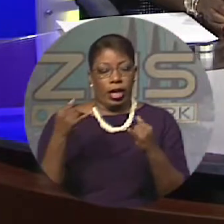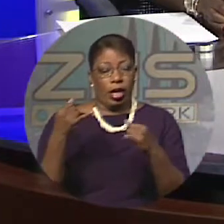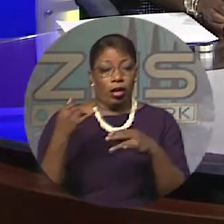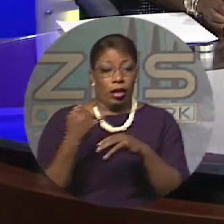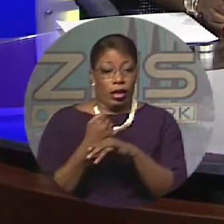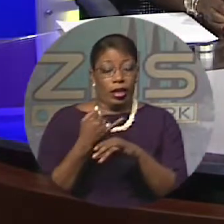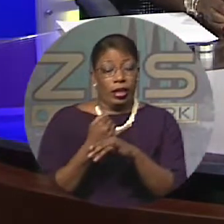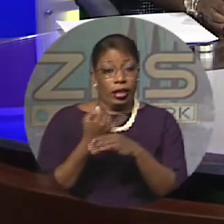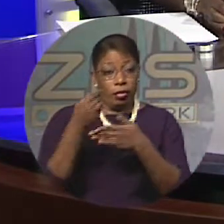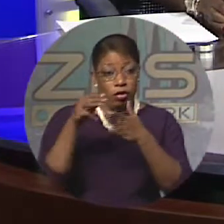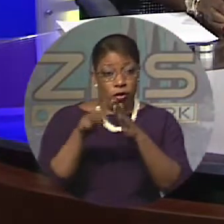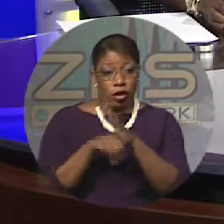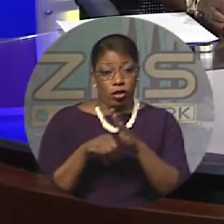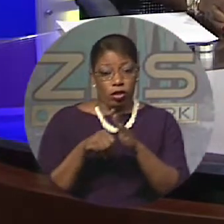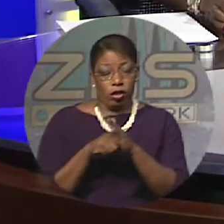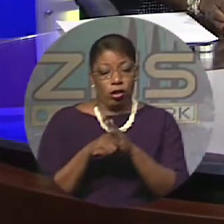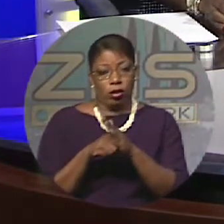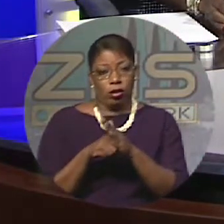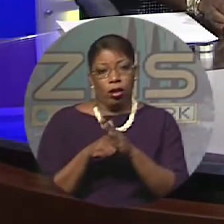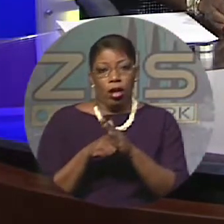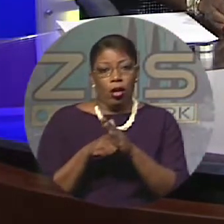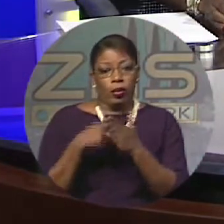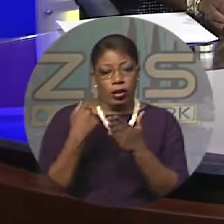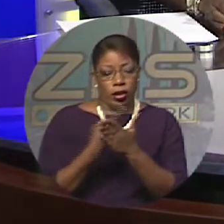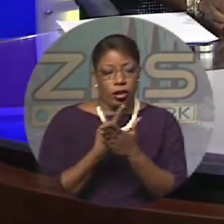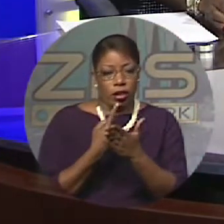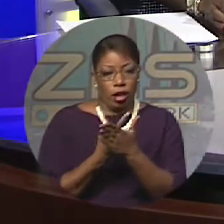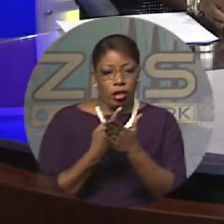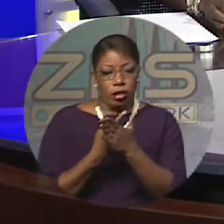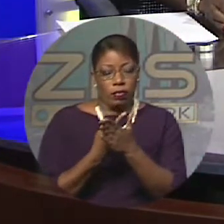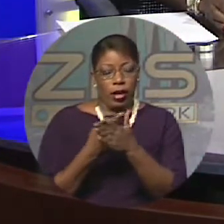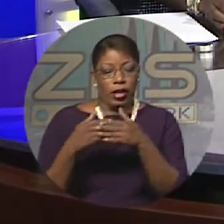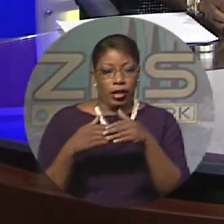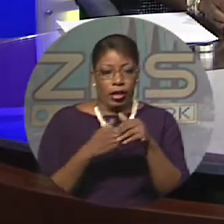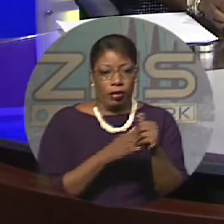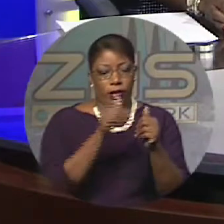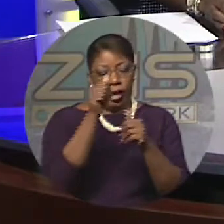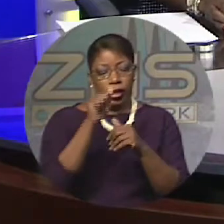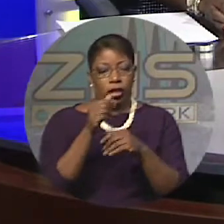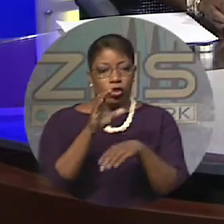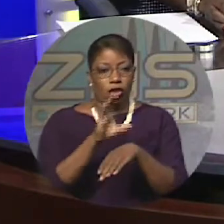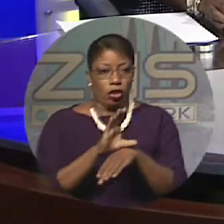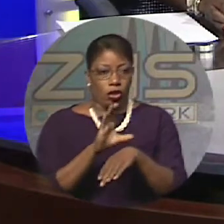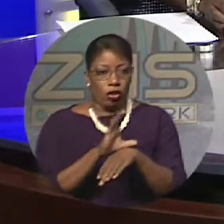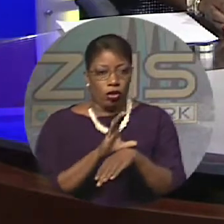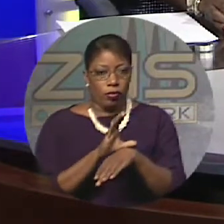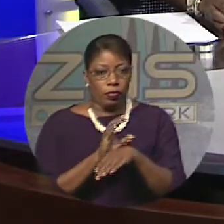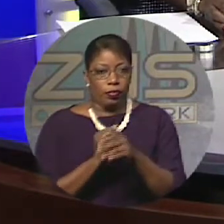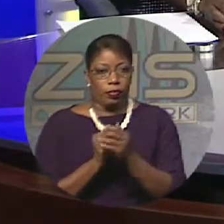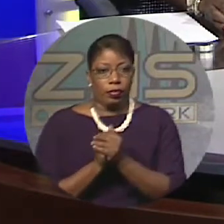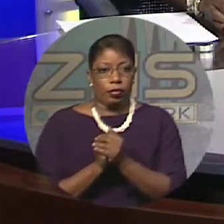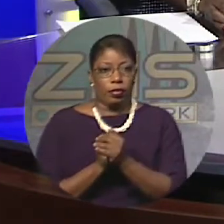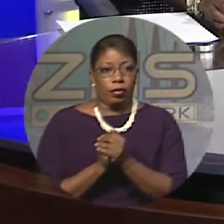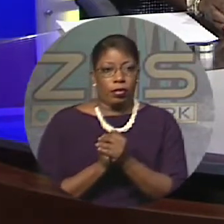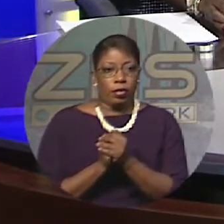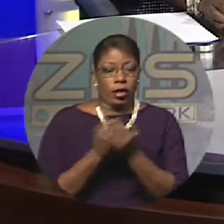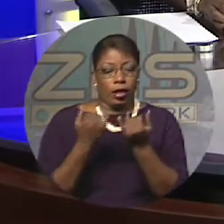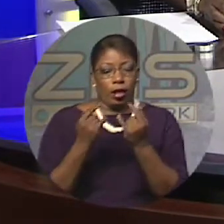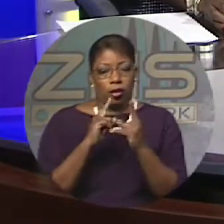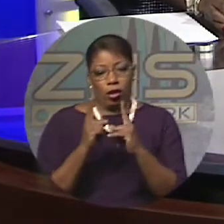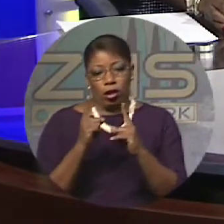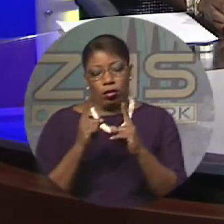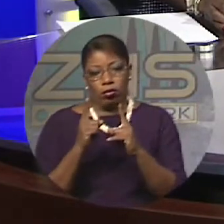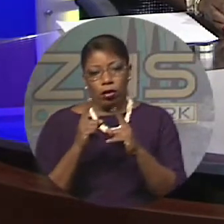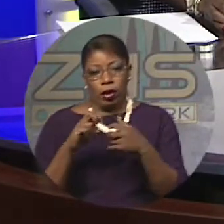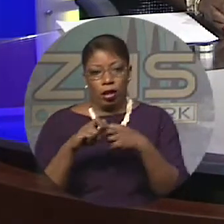also addressed by head of the Anglican Church, Bishop Leish Boyd, this week at the 113th Synod. Jared Higgs has more on his views regarding an issue